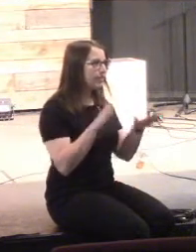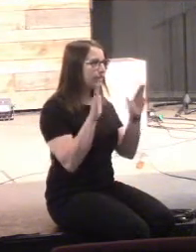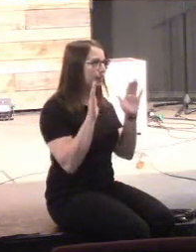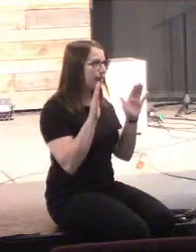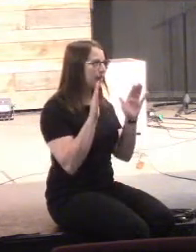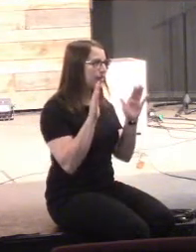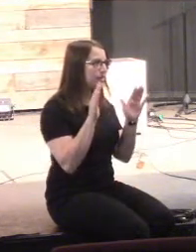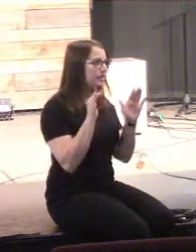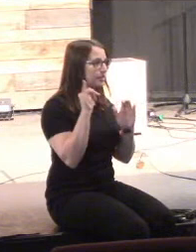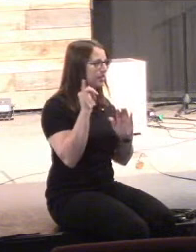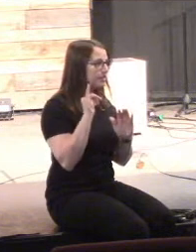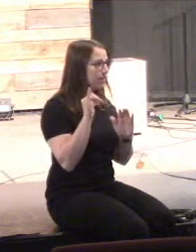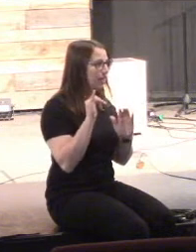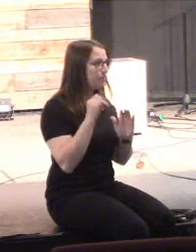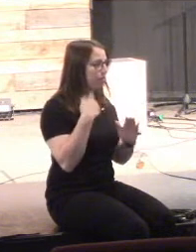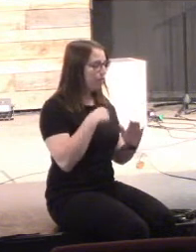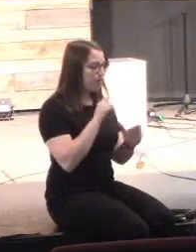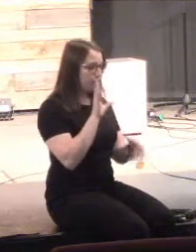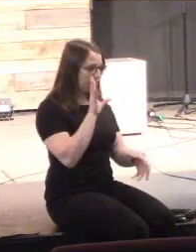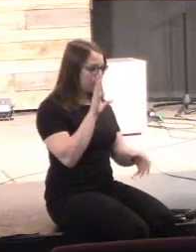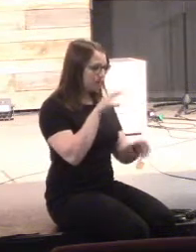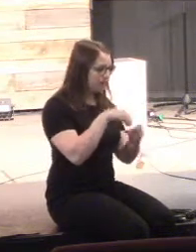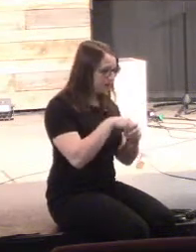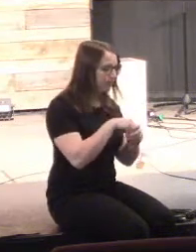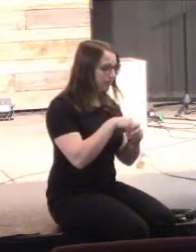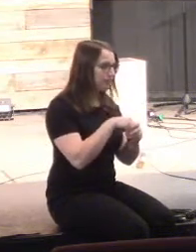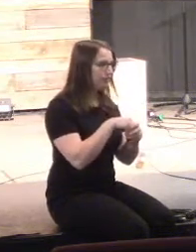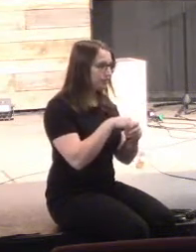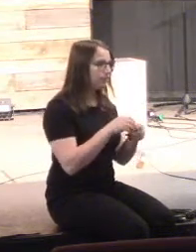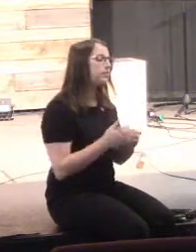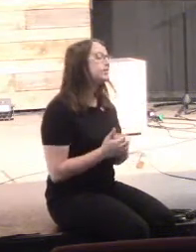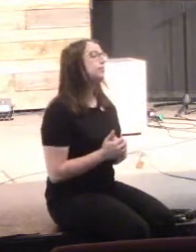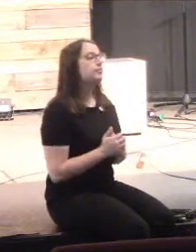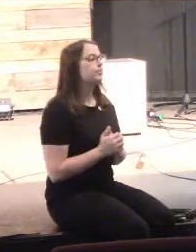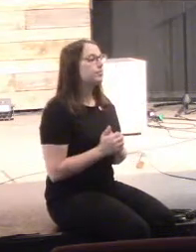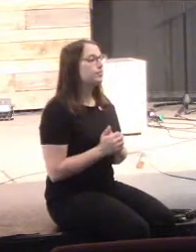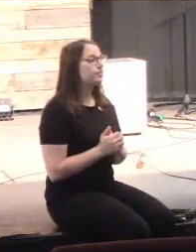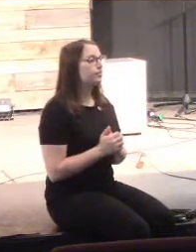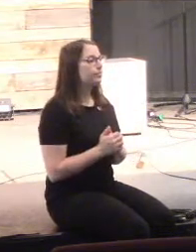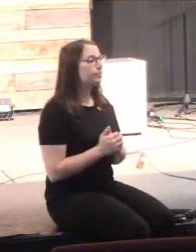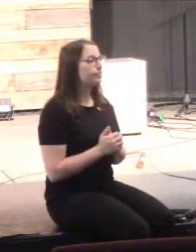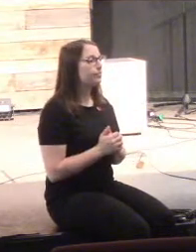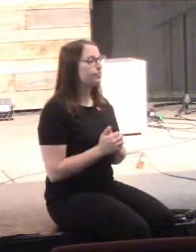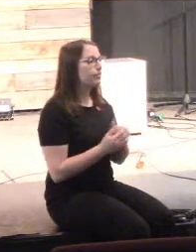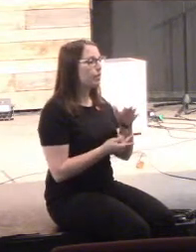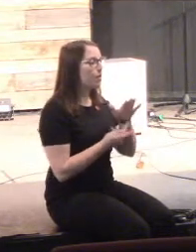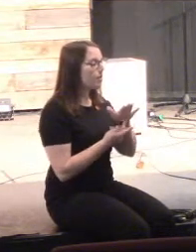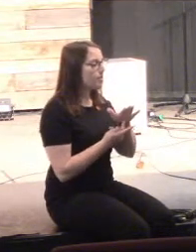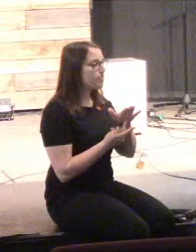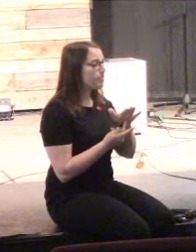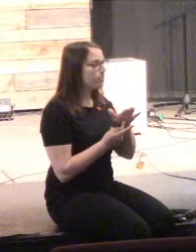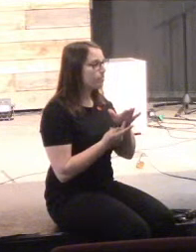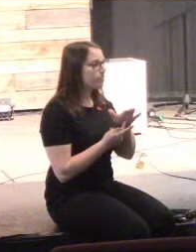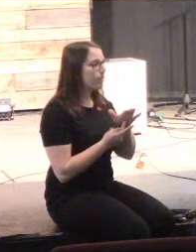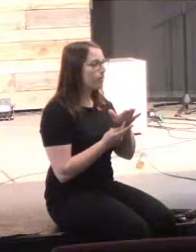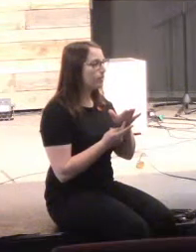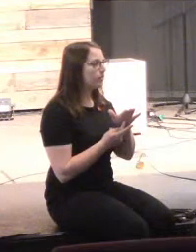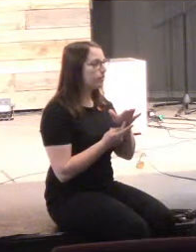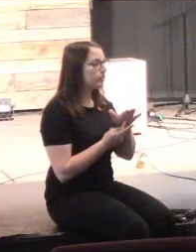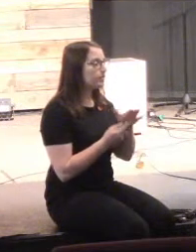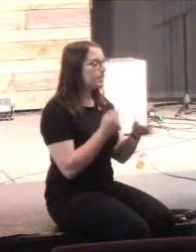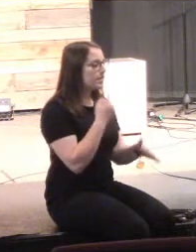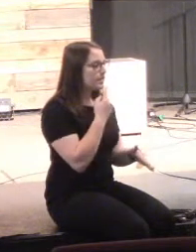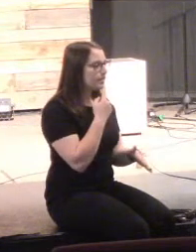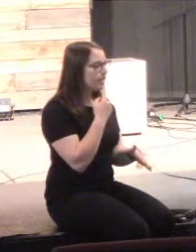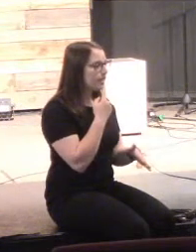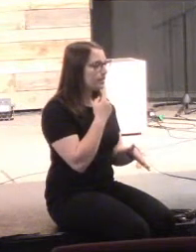We participate in it. The Apostle Paul went even further in Philippians chapter 3 and verse 10, where he